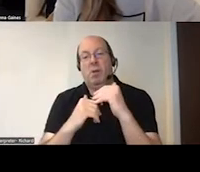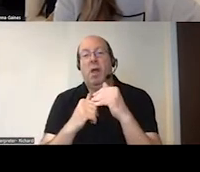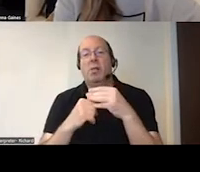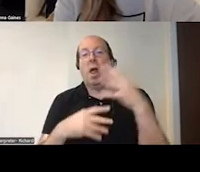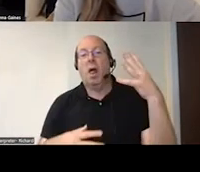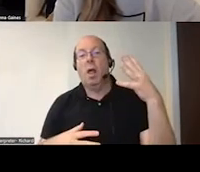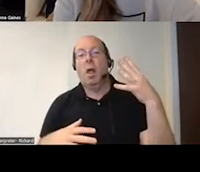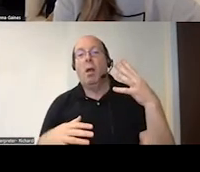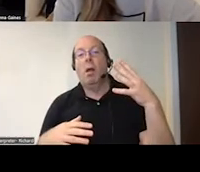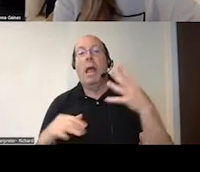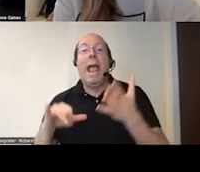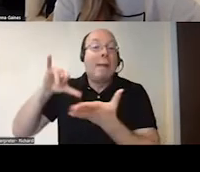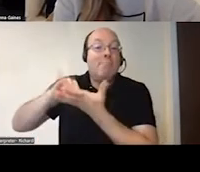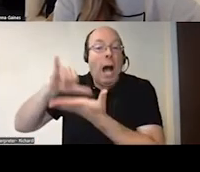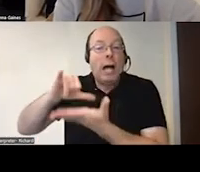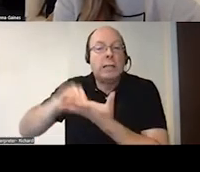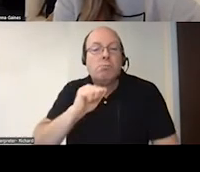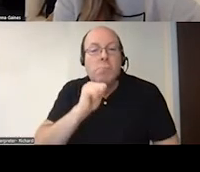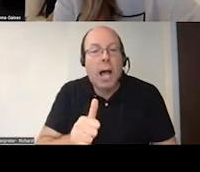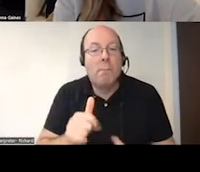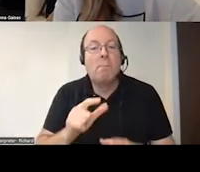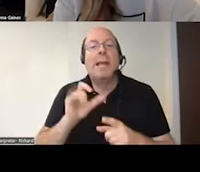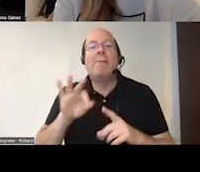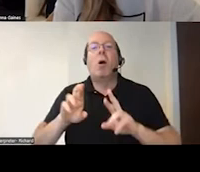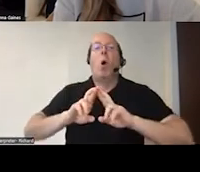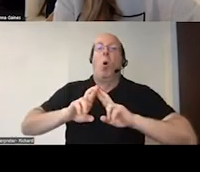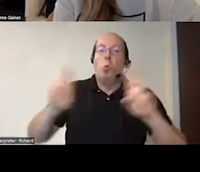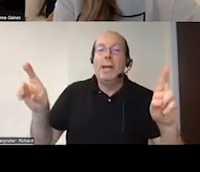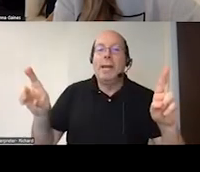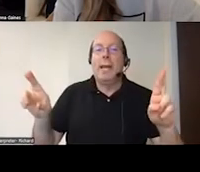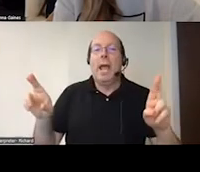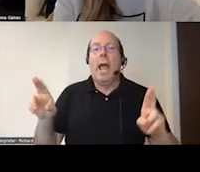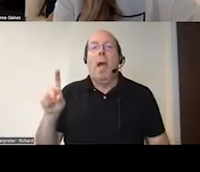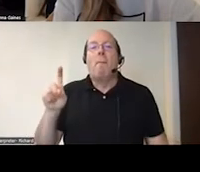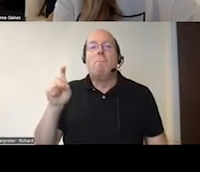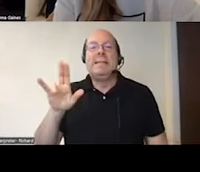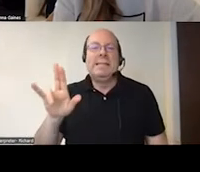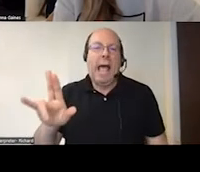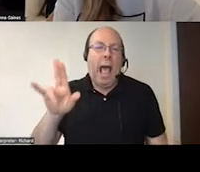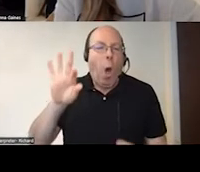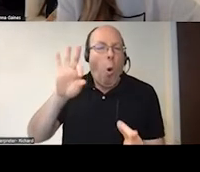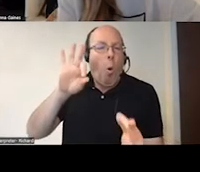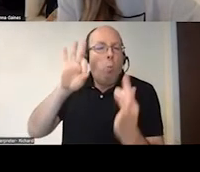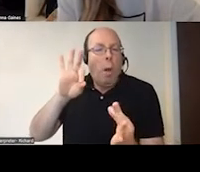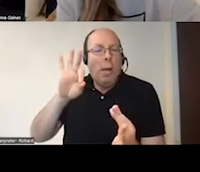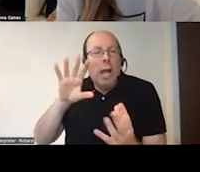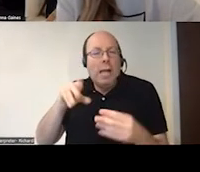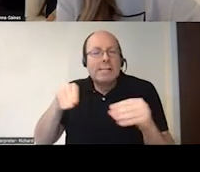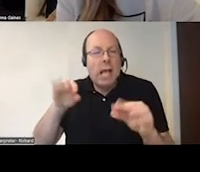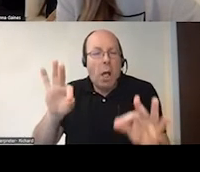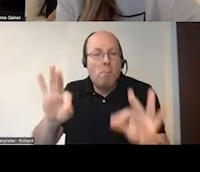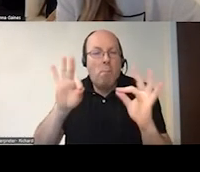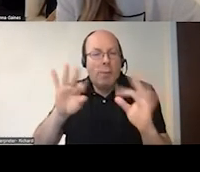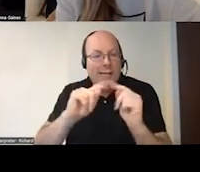but I just know that when I'm ready to do that, that I have to be like perfect. I have to have everything in order. My sales need to be perfect. My team